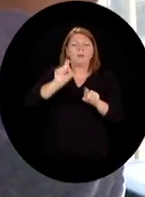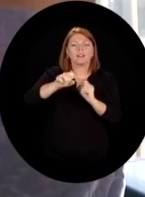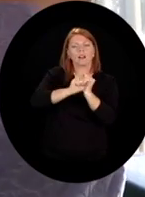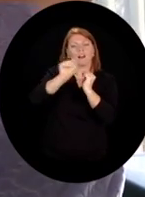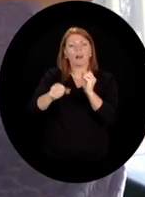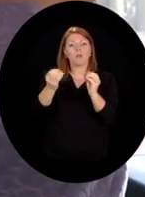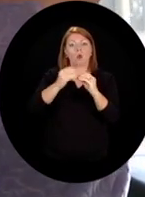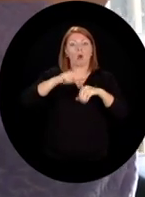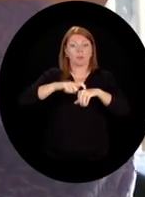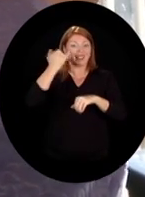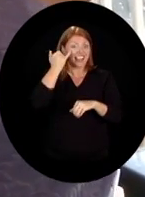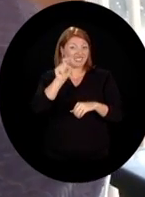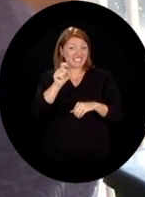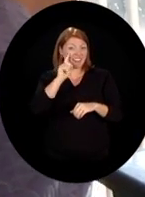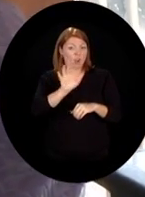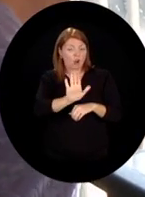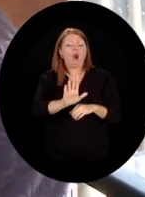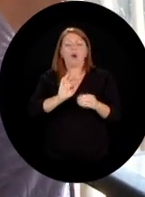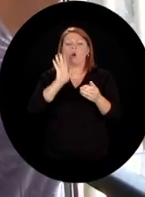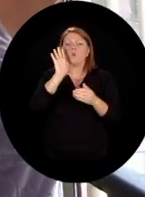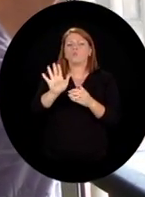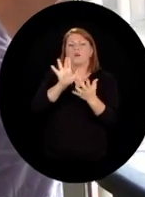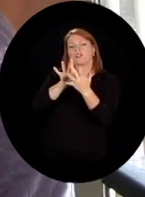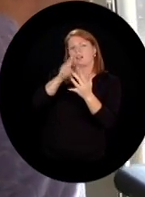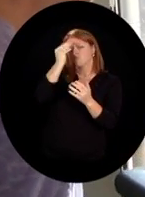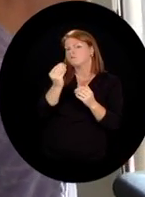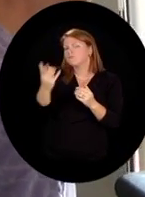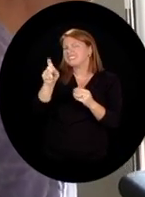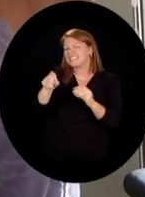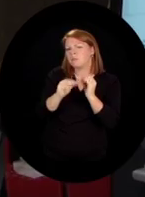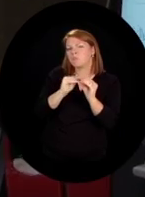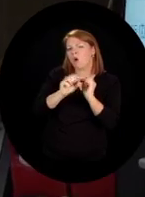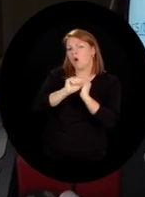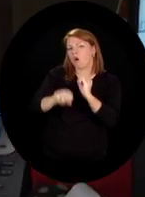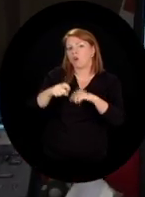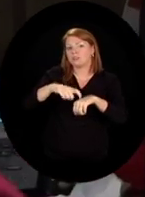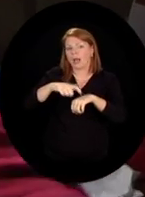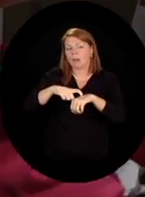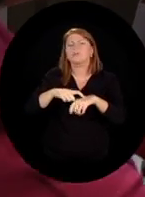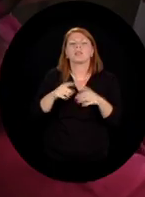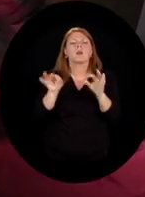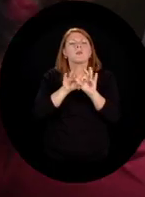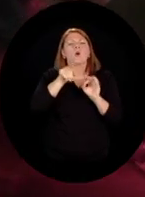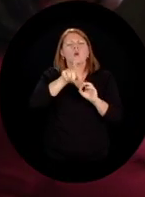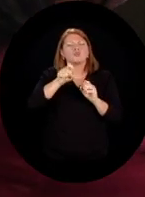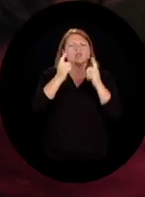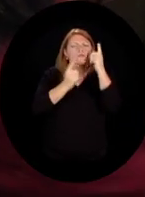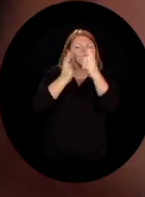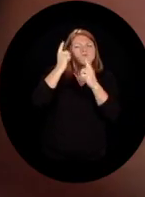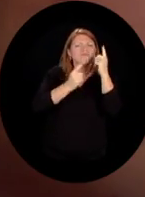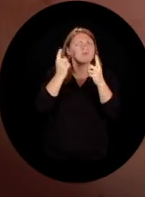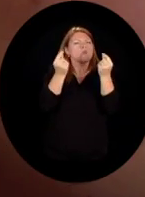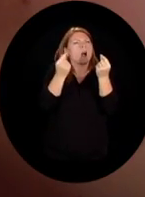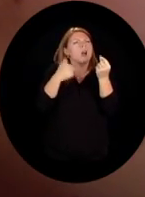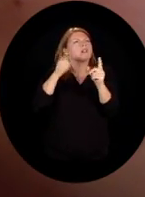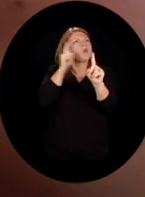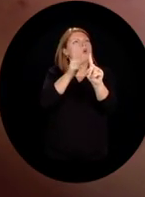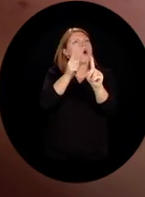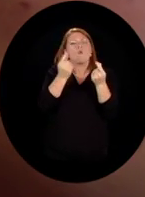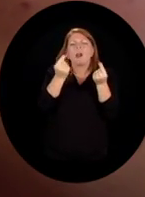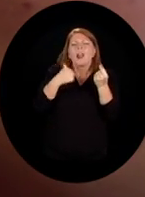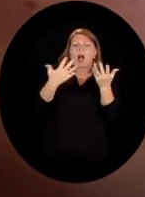more time is needed to determine your eligibility, you will be contacted. Make sure you take the time to figure out what you want to do